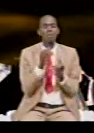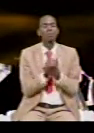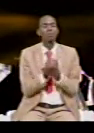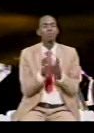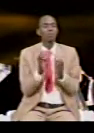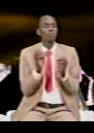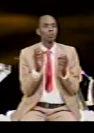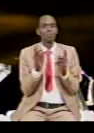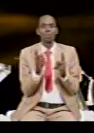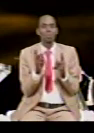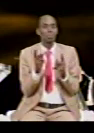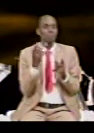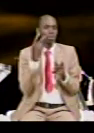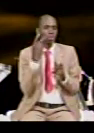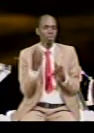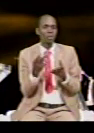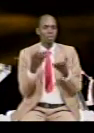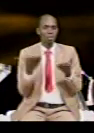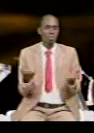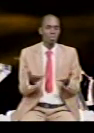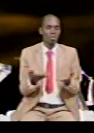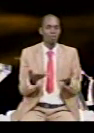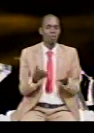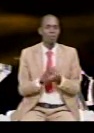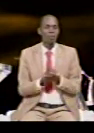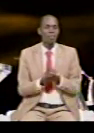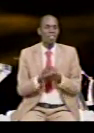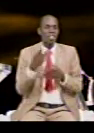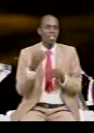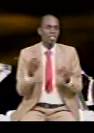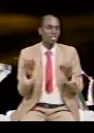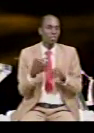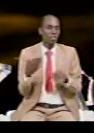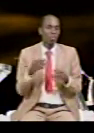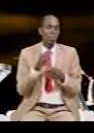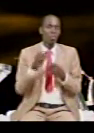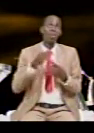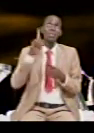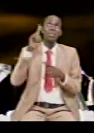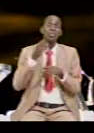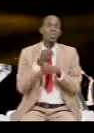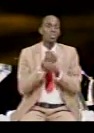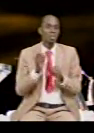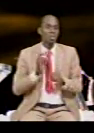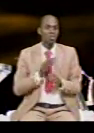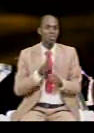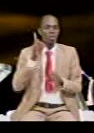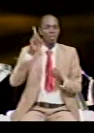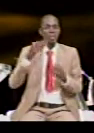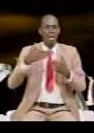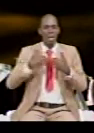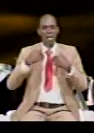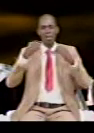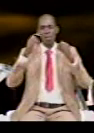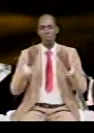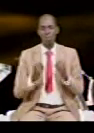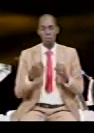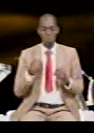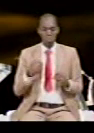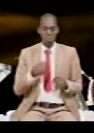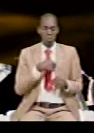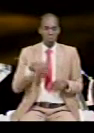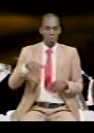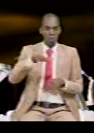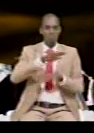didn't perish in that thing. The same thing, when he saves us, he has the power. We don't have the power of